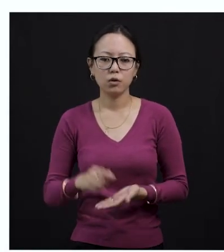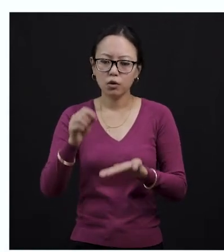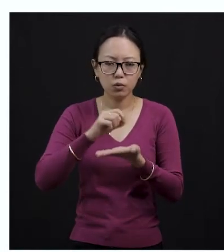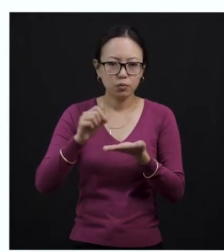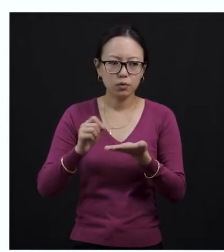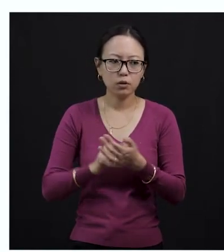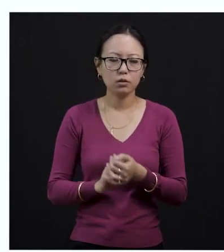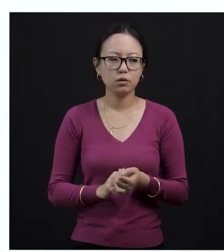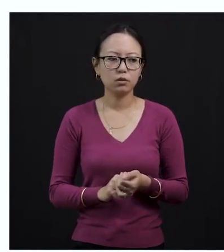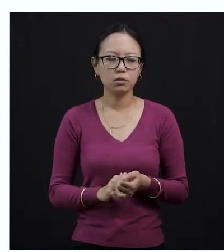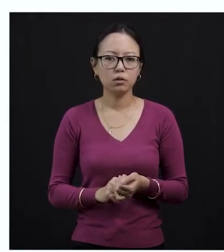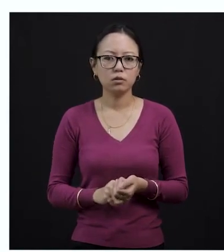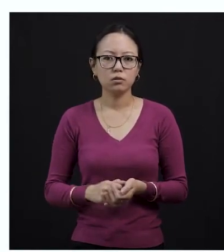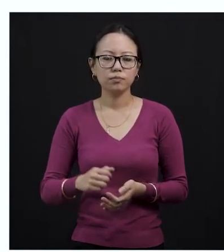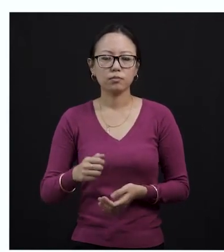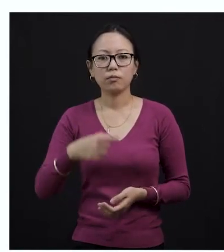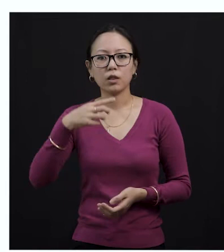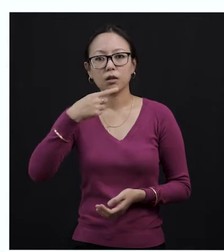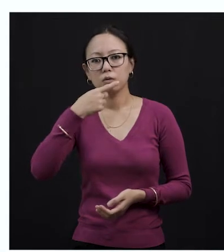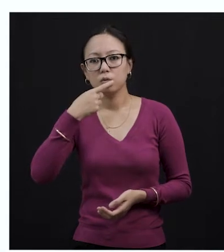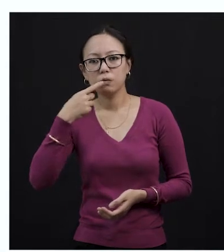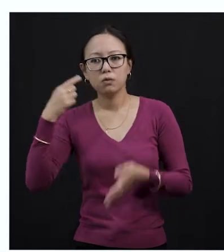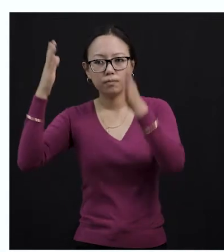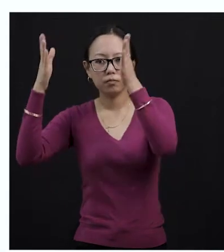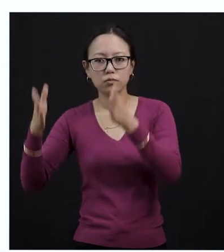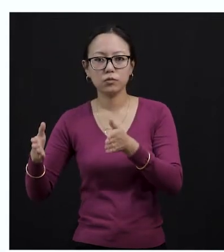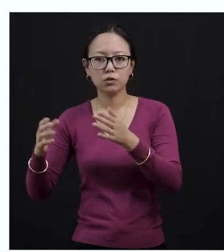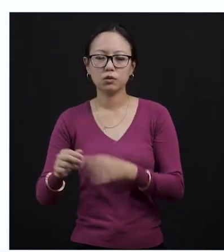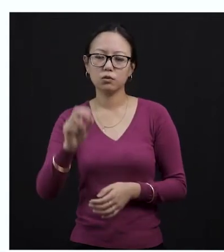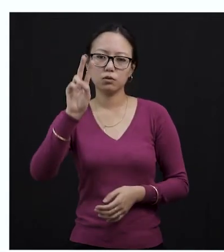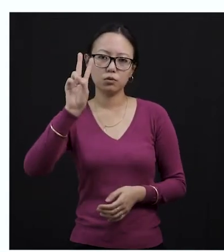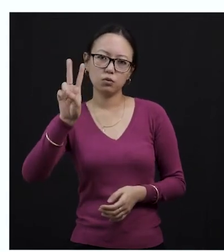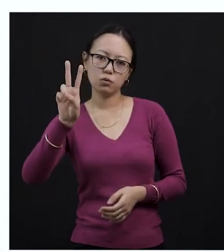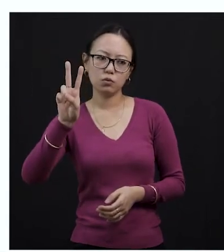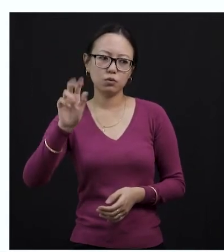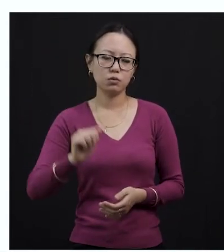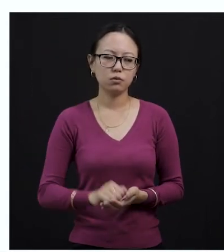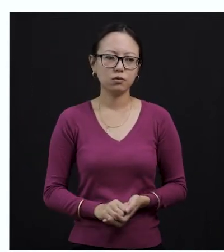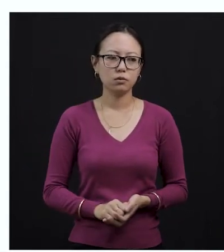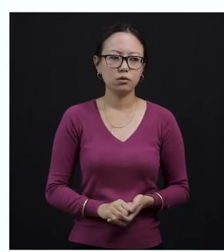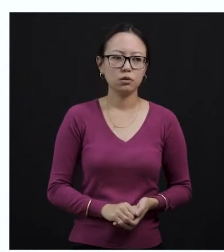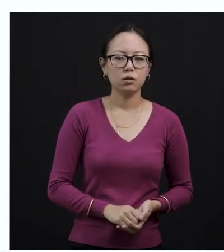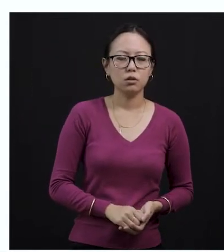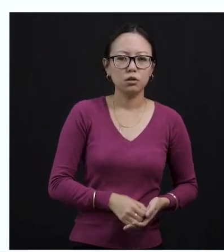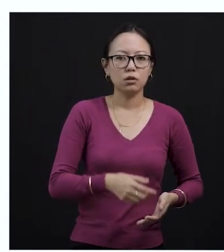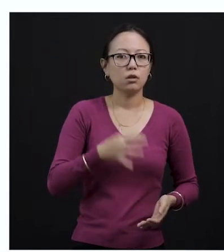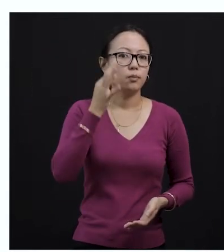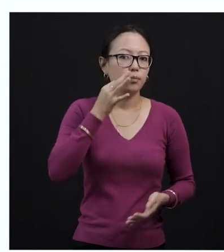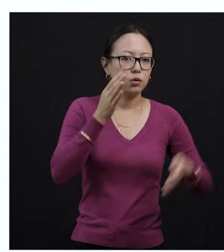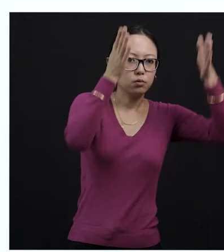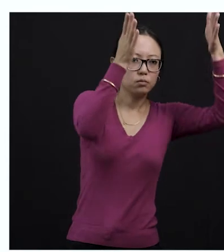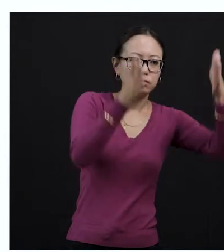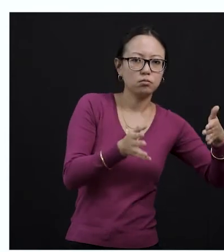2 because we have red strips here. And in tens place, we will